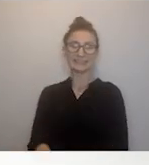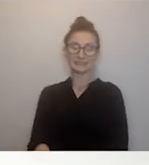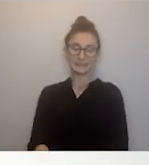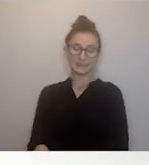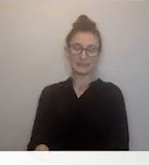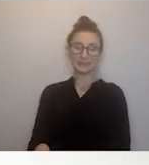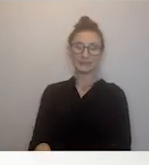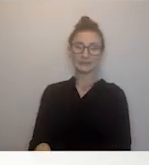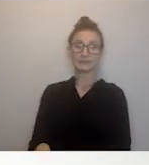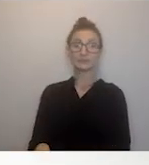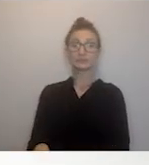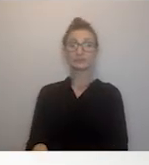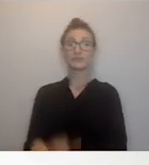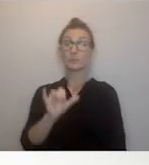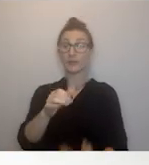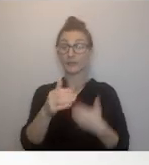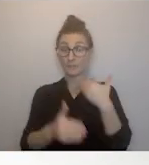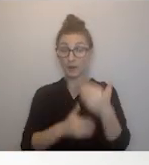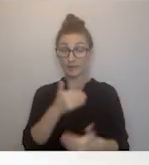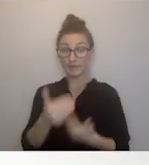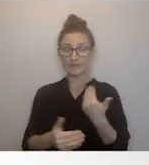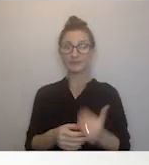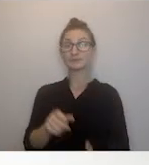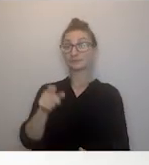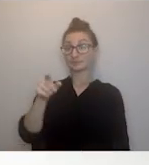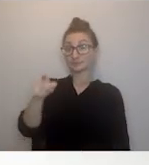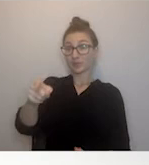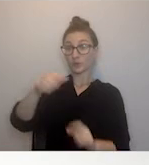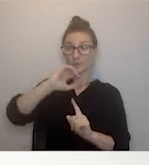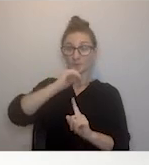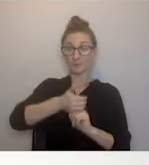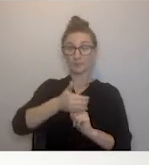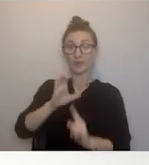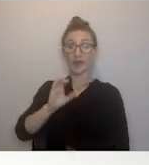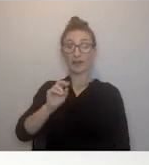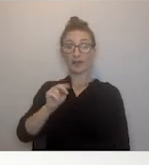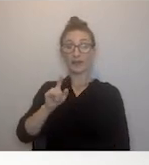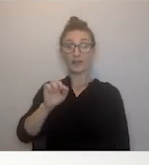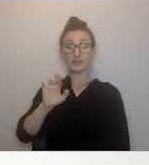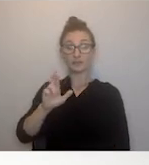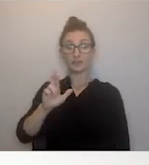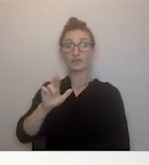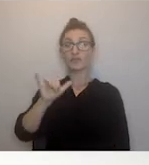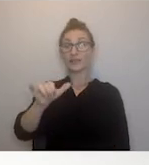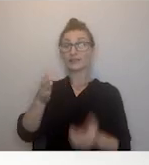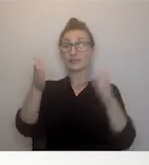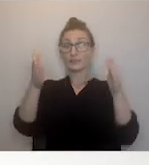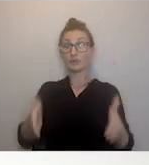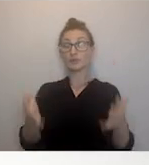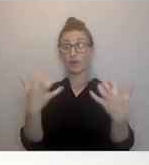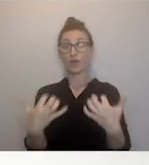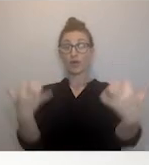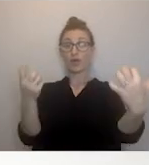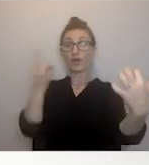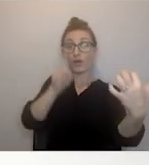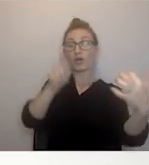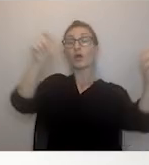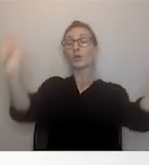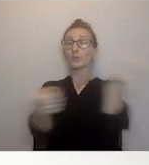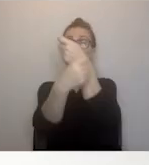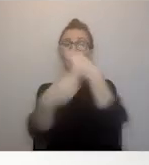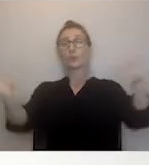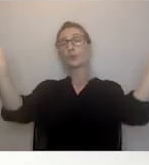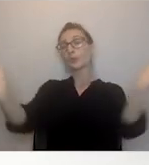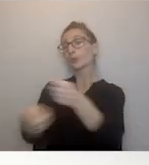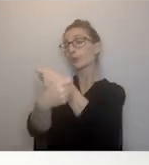to do conducting. And so the process for conducting is you are the conductor, and a conductor is the person that stands in front of an orchestra